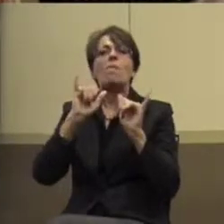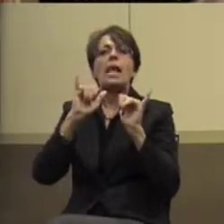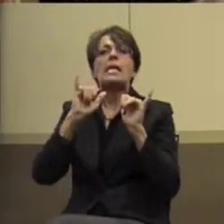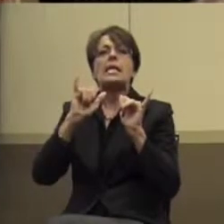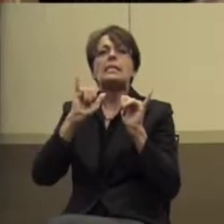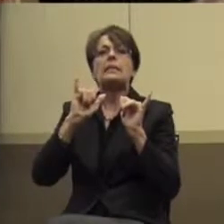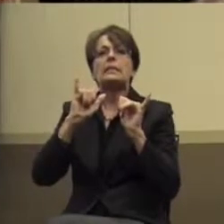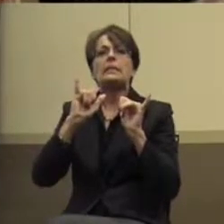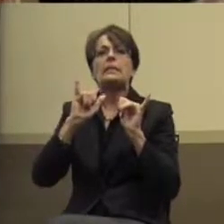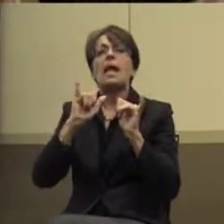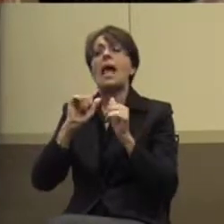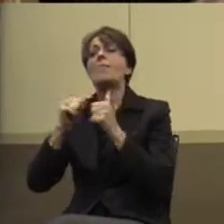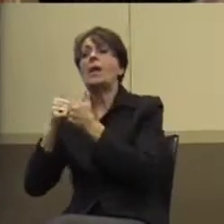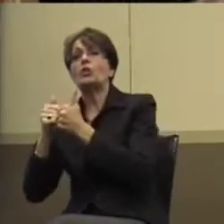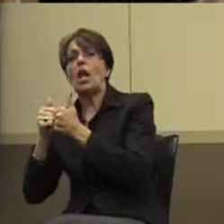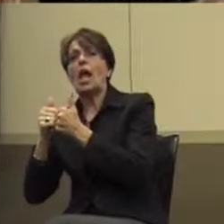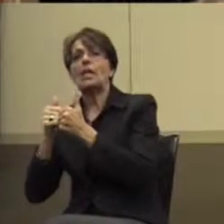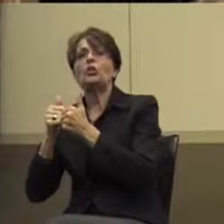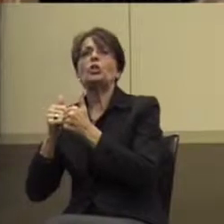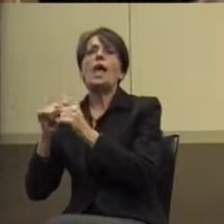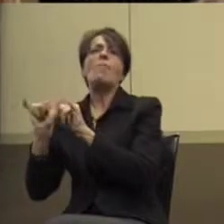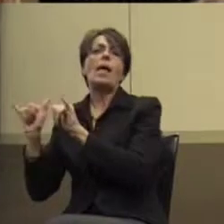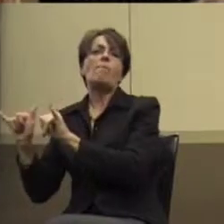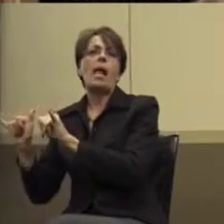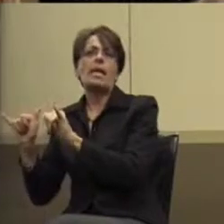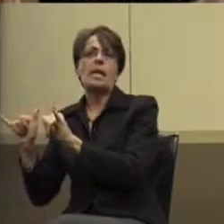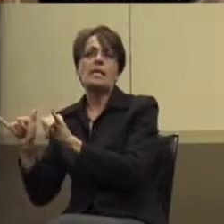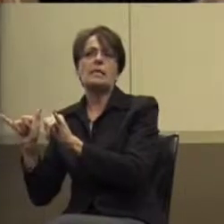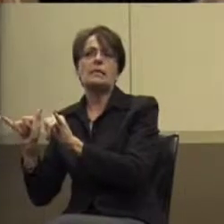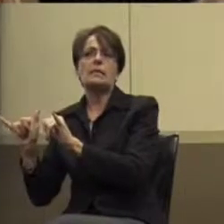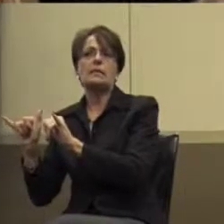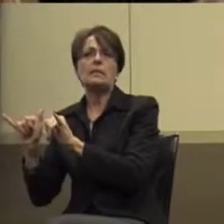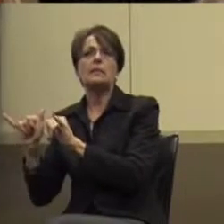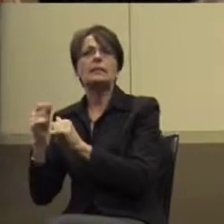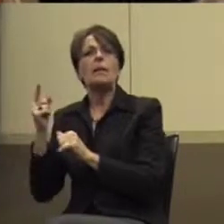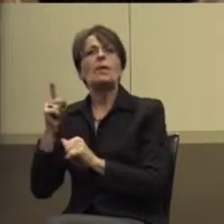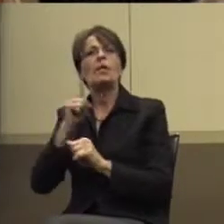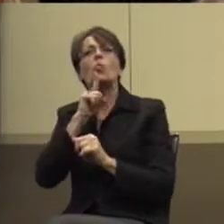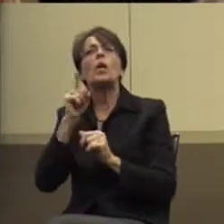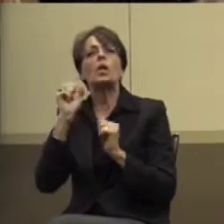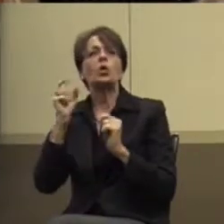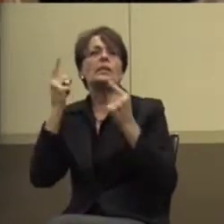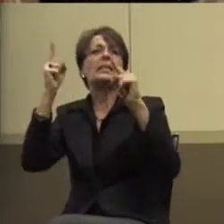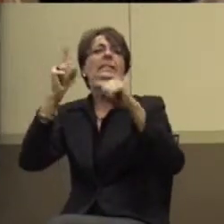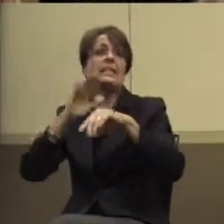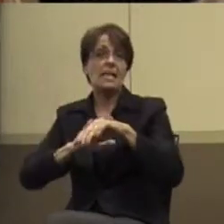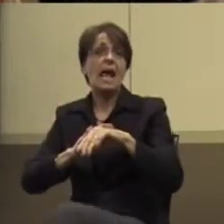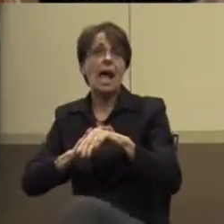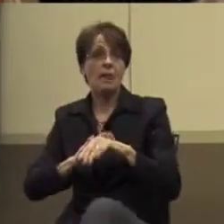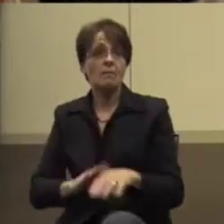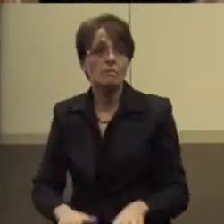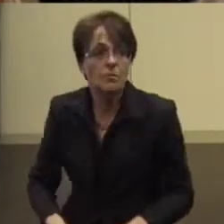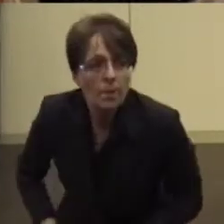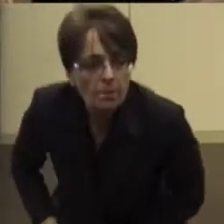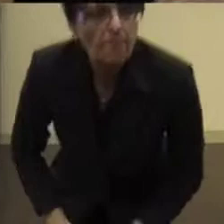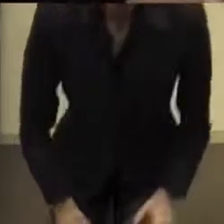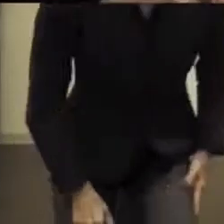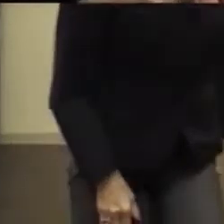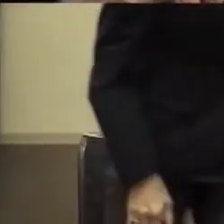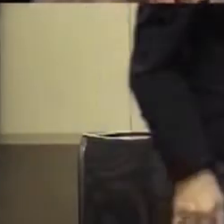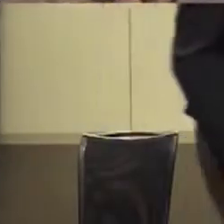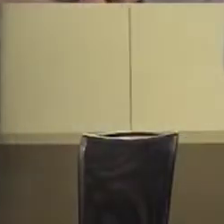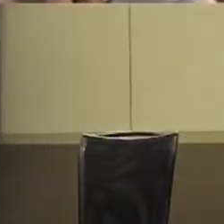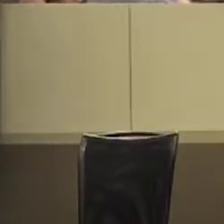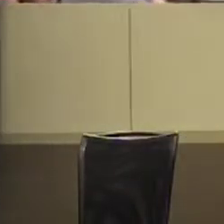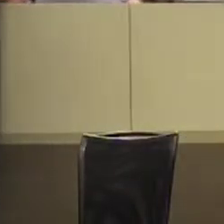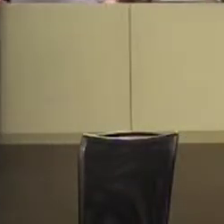might do a couple of challenging, then hit him with the maintenance right away, something that he knew could be successful. Right, good.